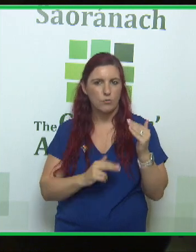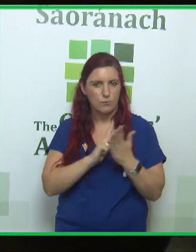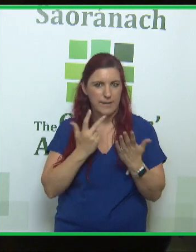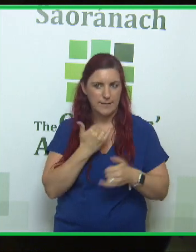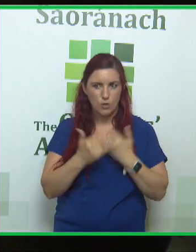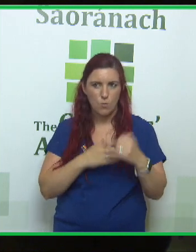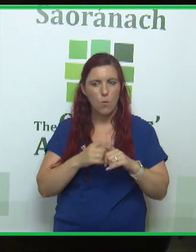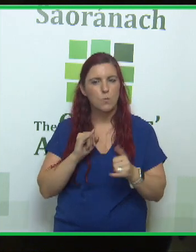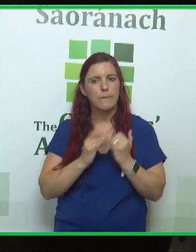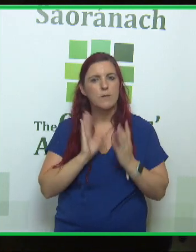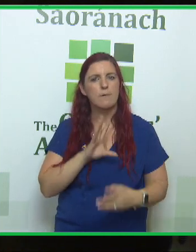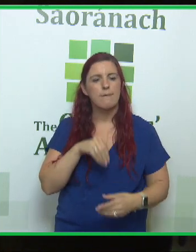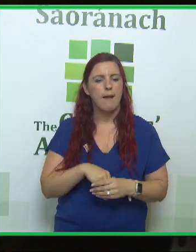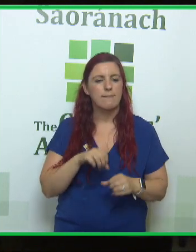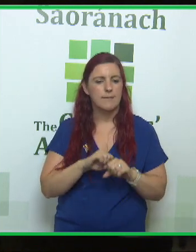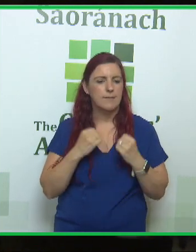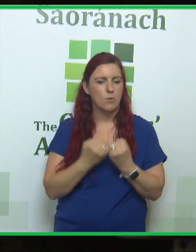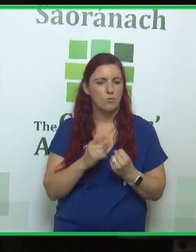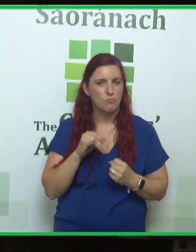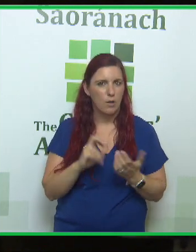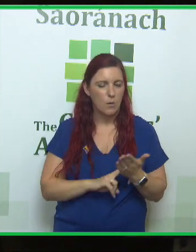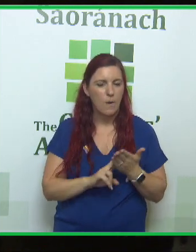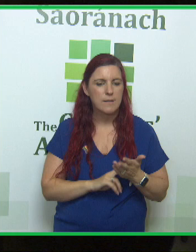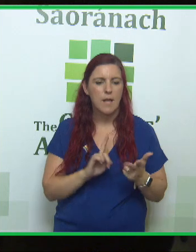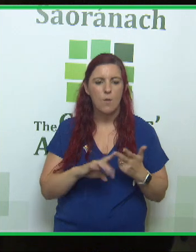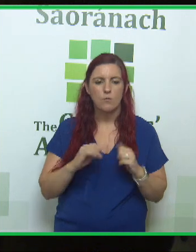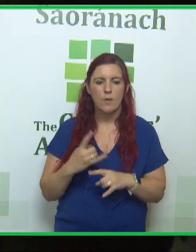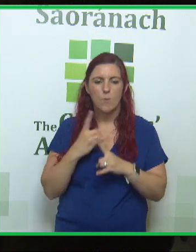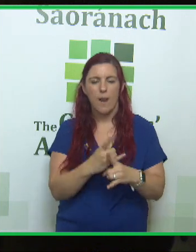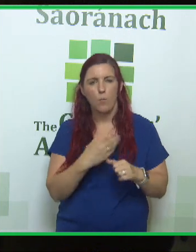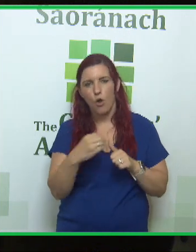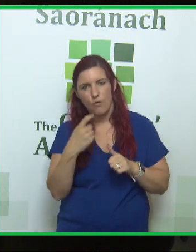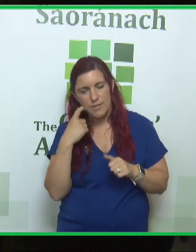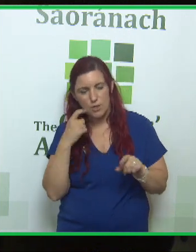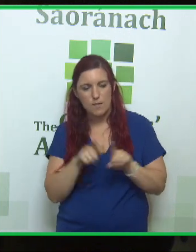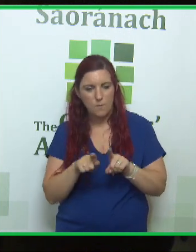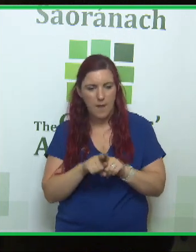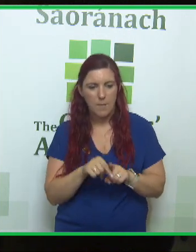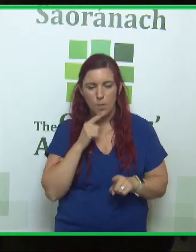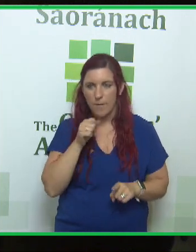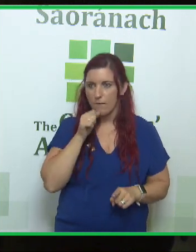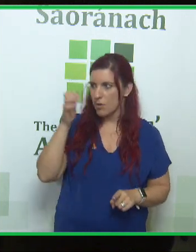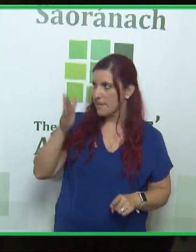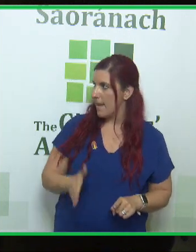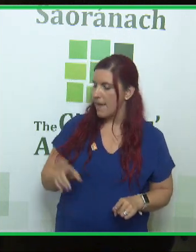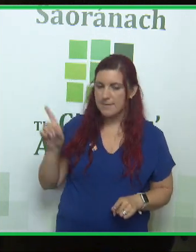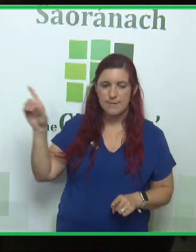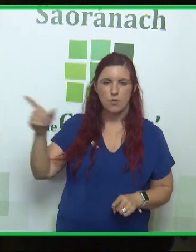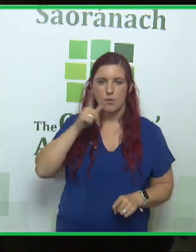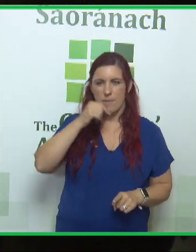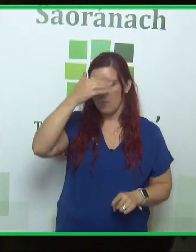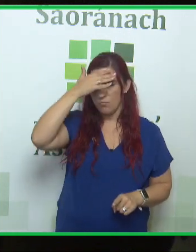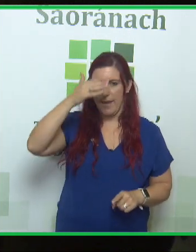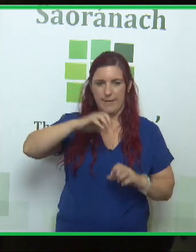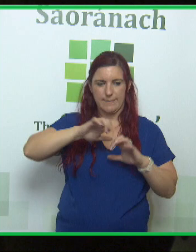in substance misuse. We also try to help them with some other addictions, but the first slide here is brain development with age. I'm not